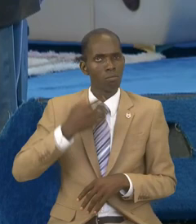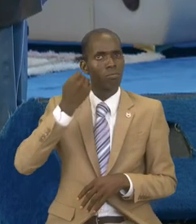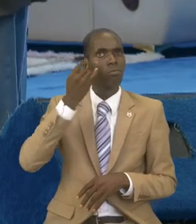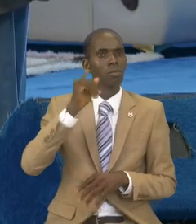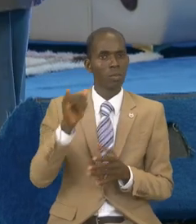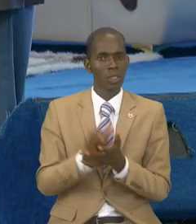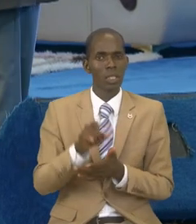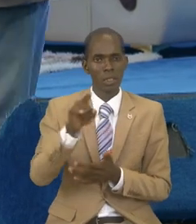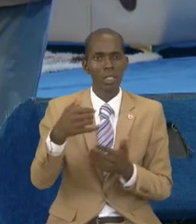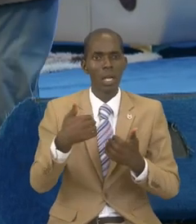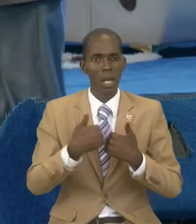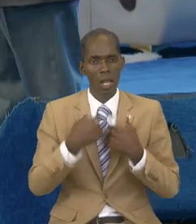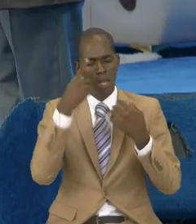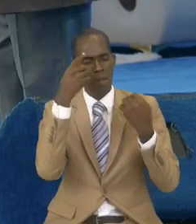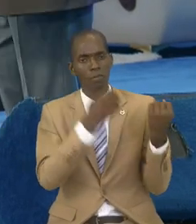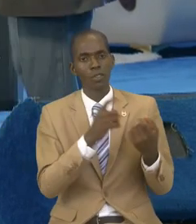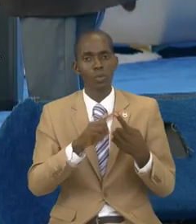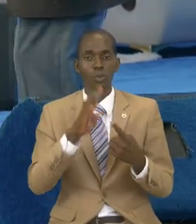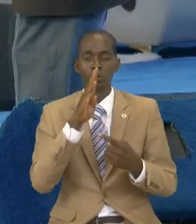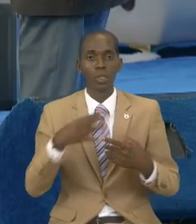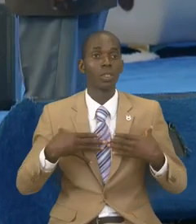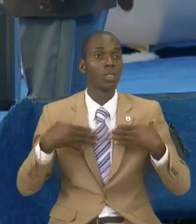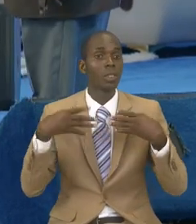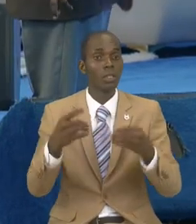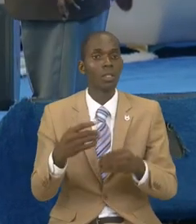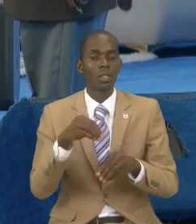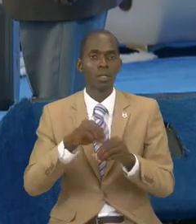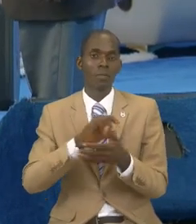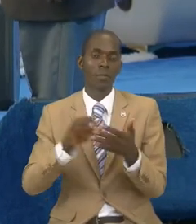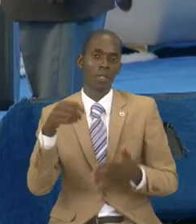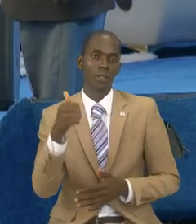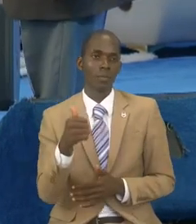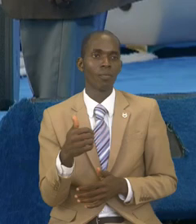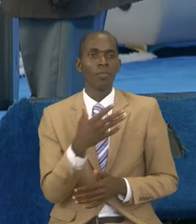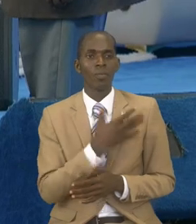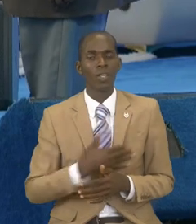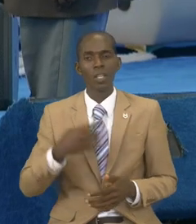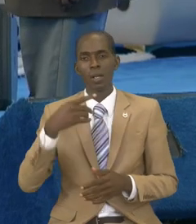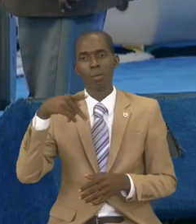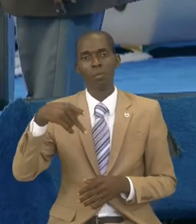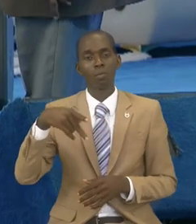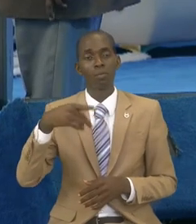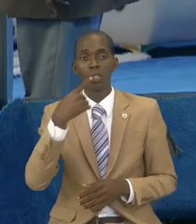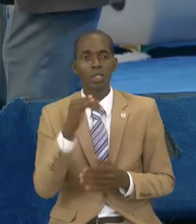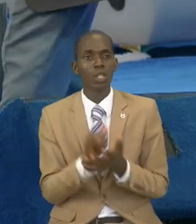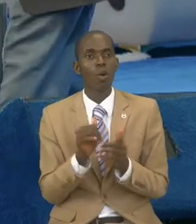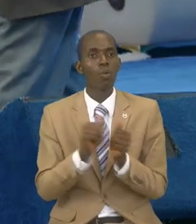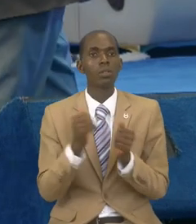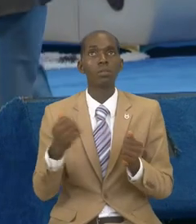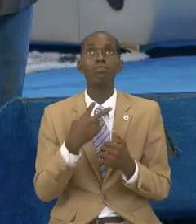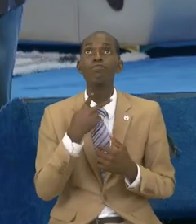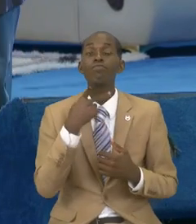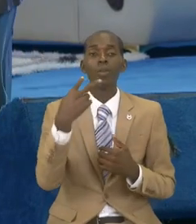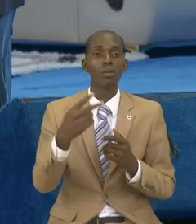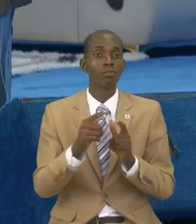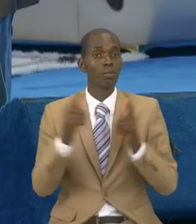be healed. Verse 10 says, he said with a loud voice, stand upright on